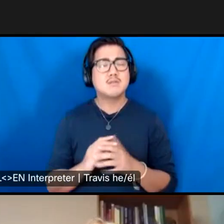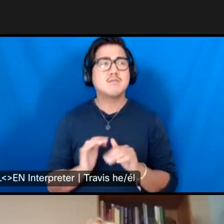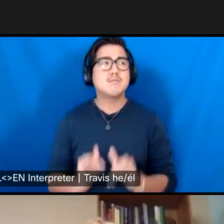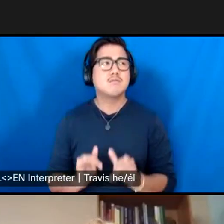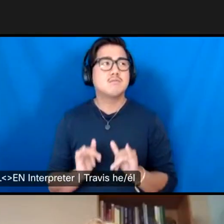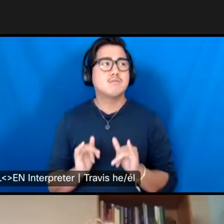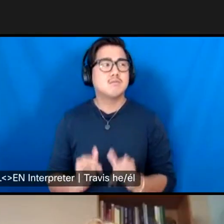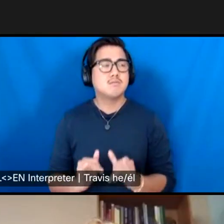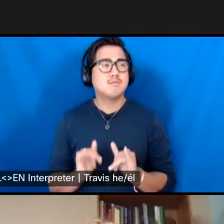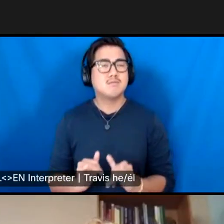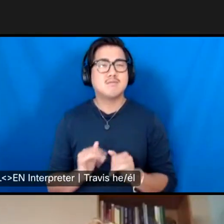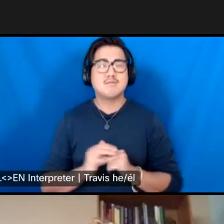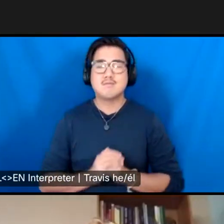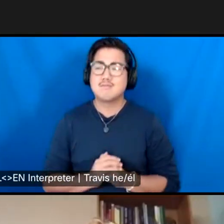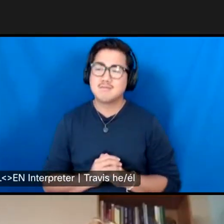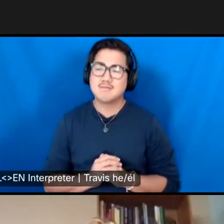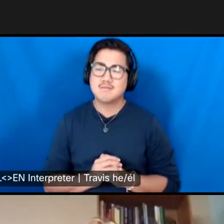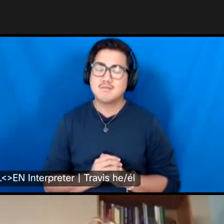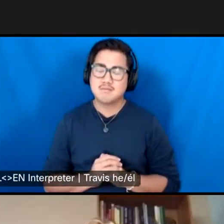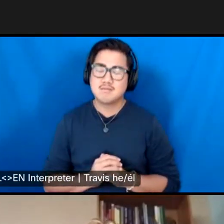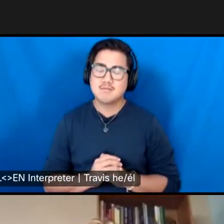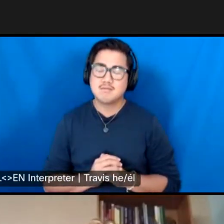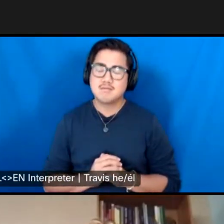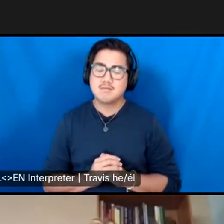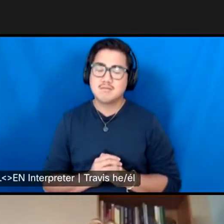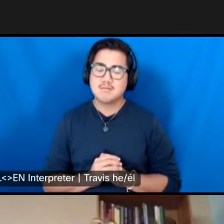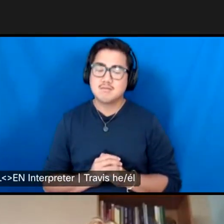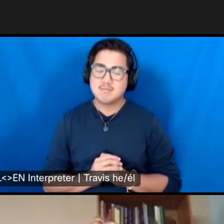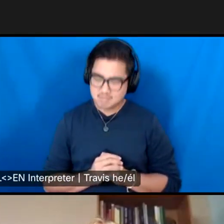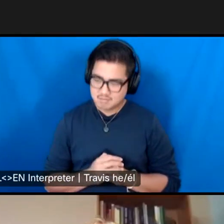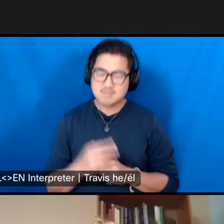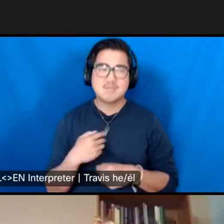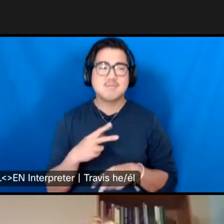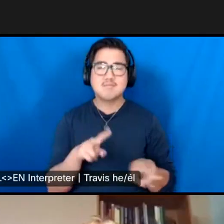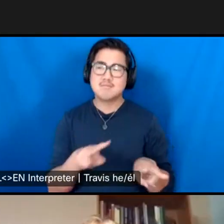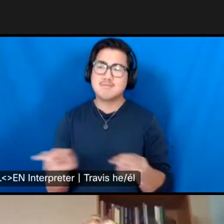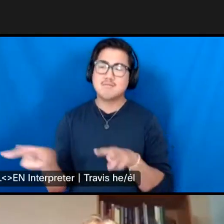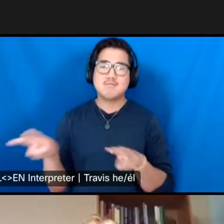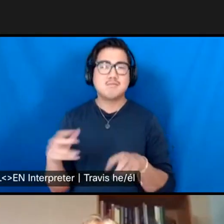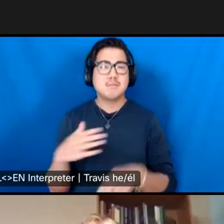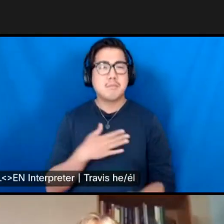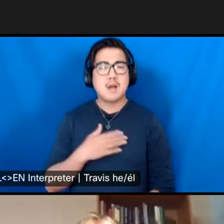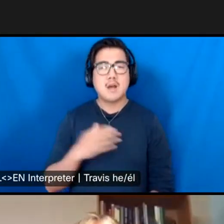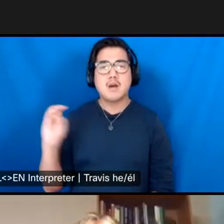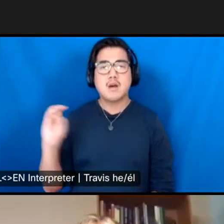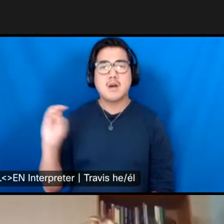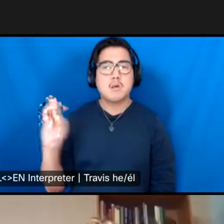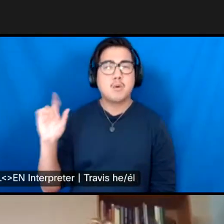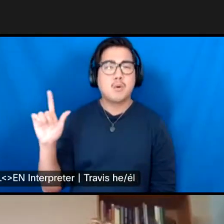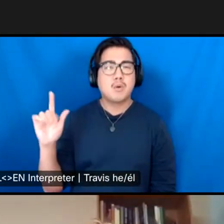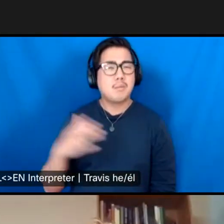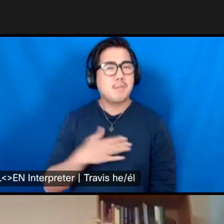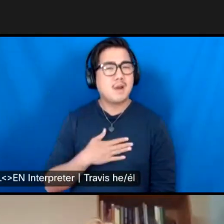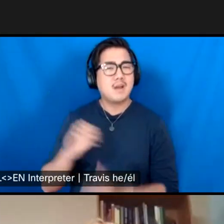I see my moral, ethical obligation to prepare this generation of